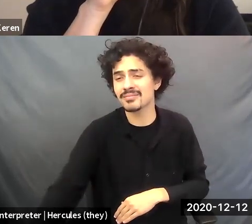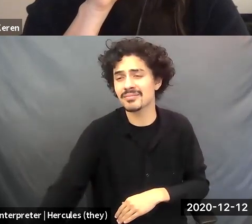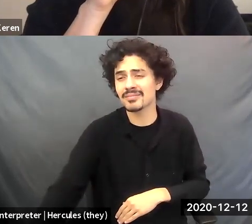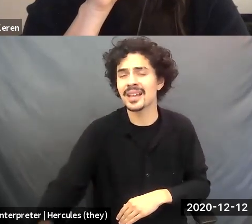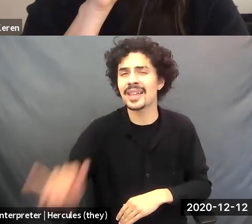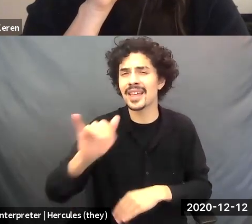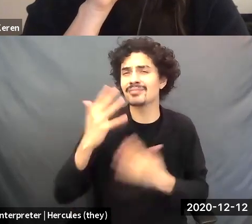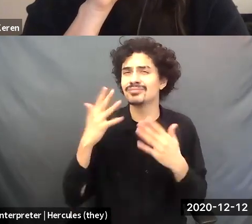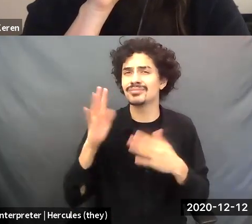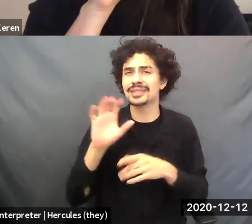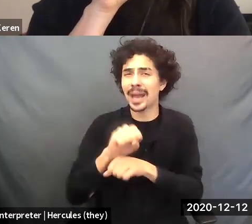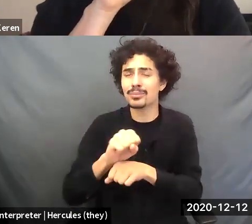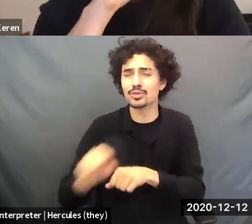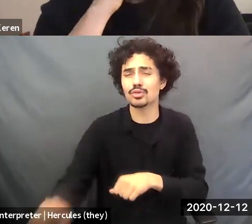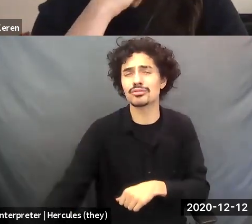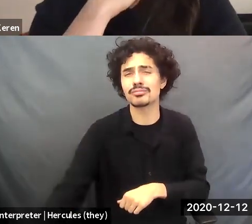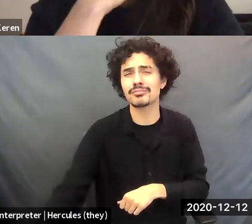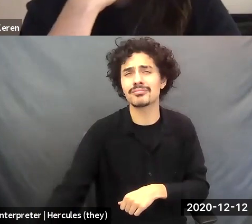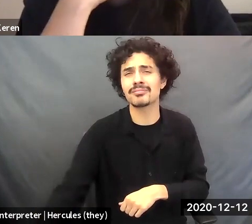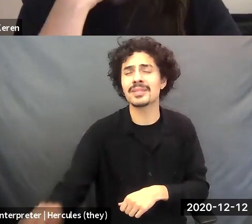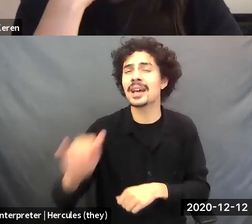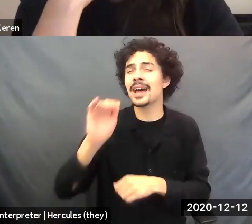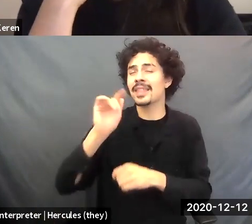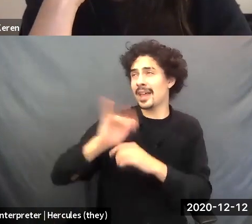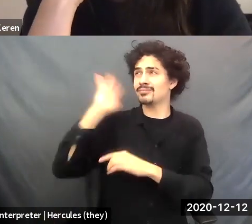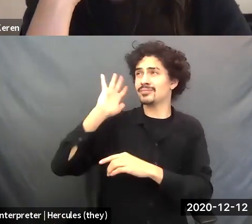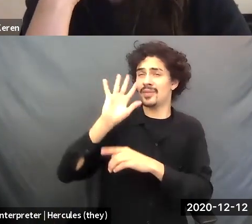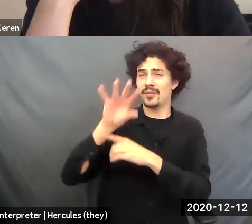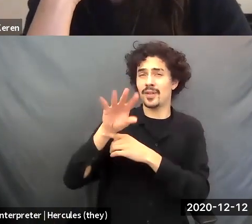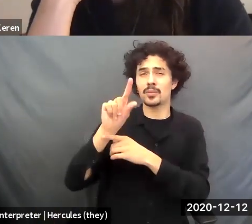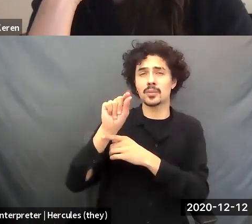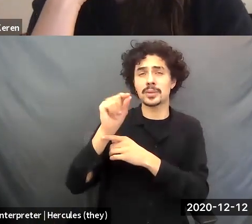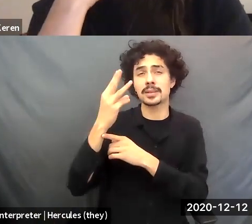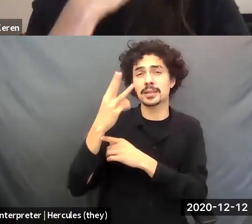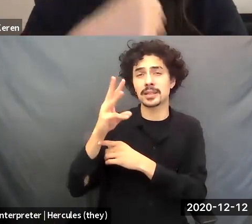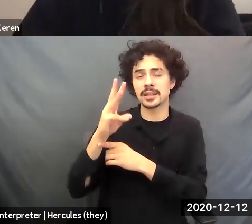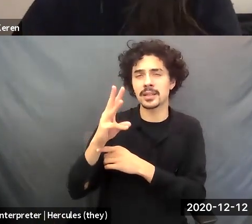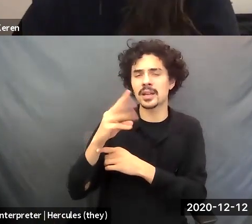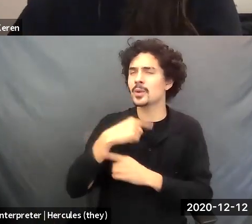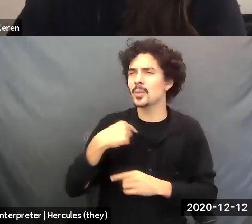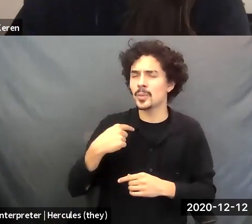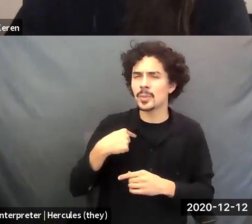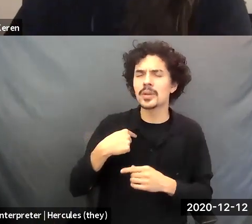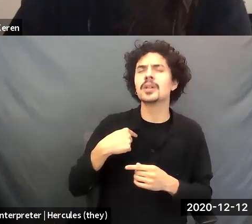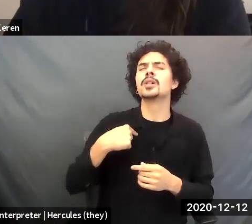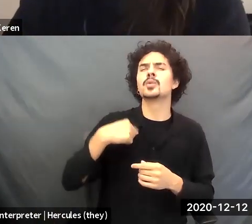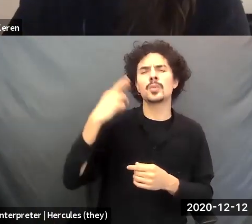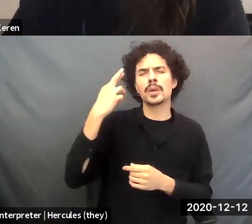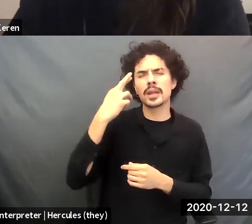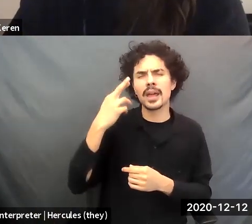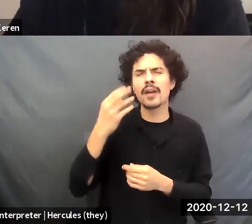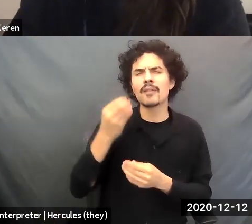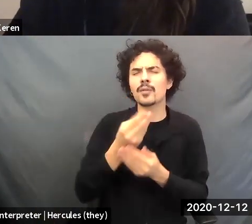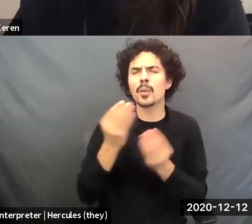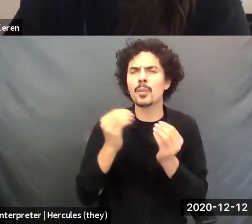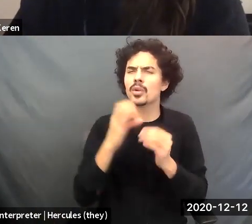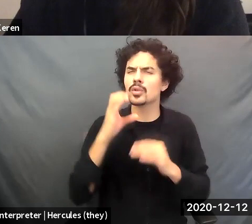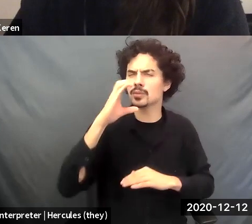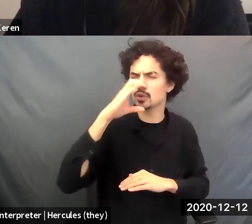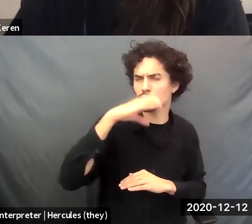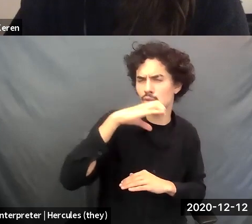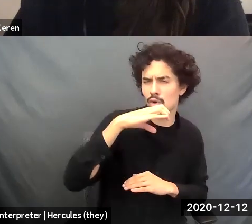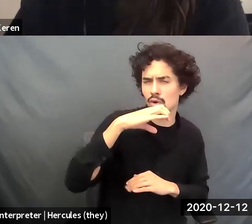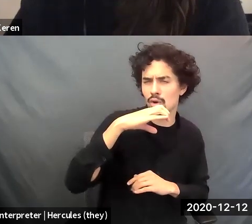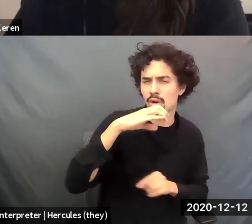And when Tali and I first went out to film in 2016, they were slightly more obscure, but they've now become